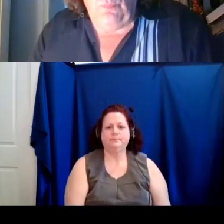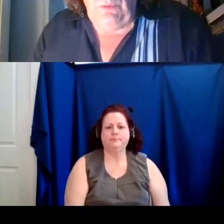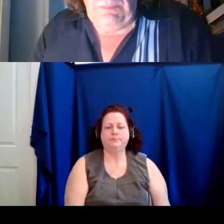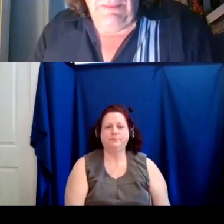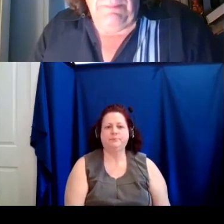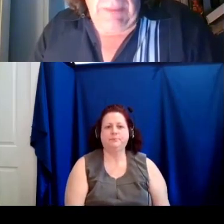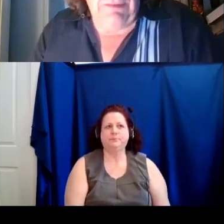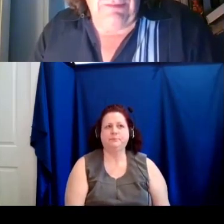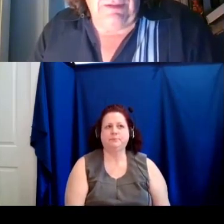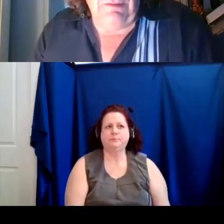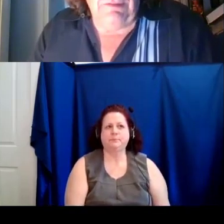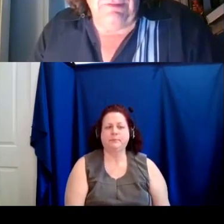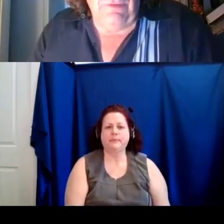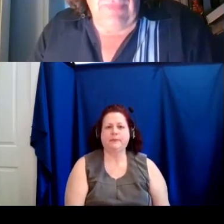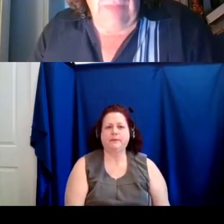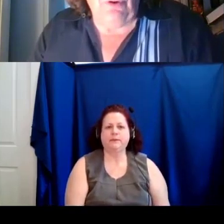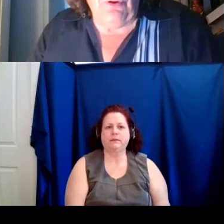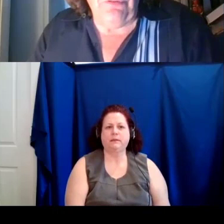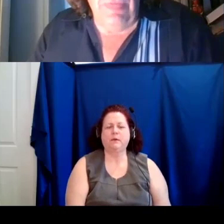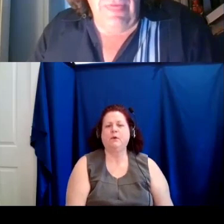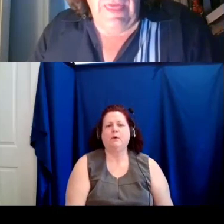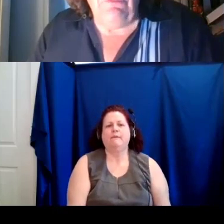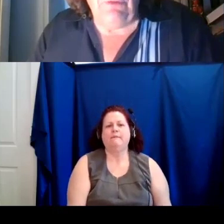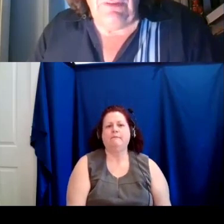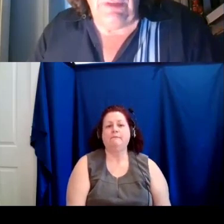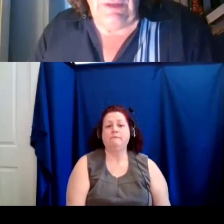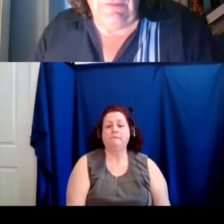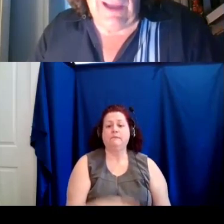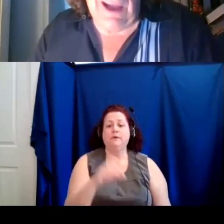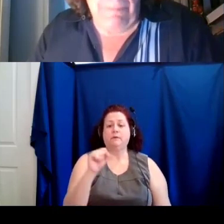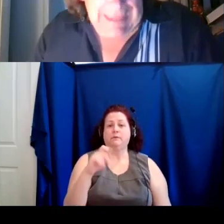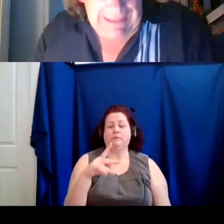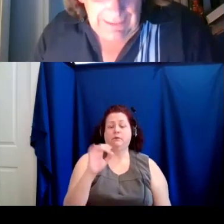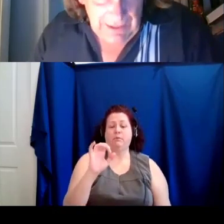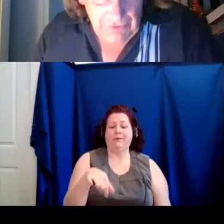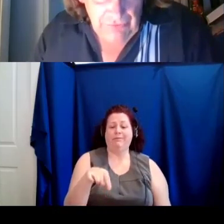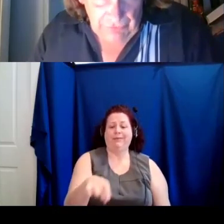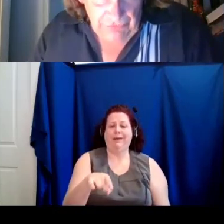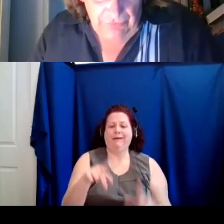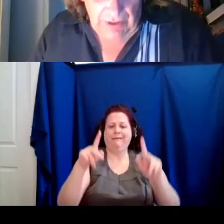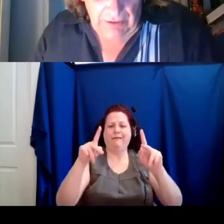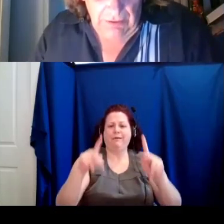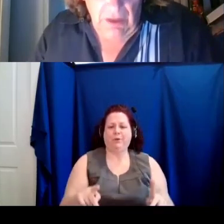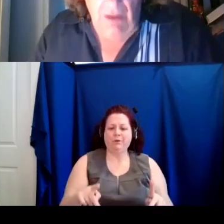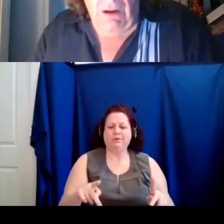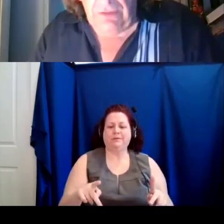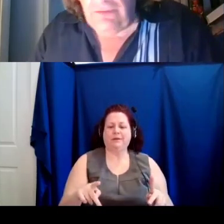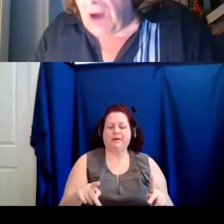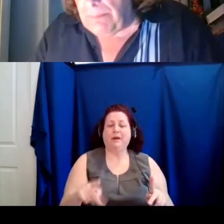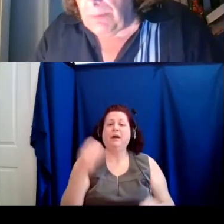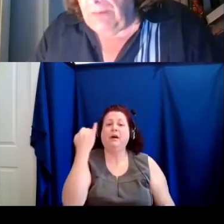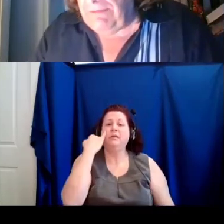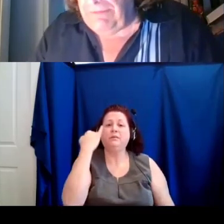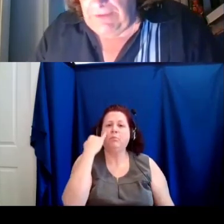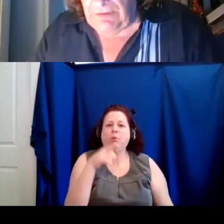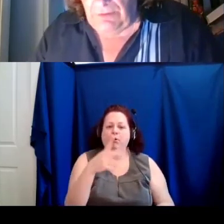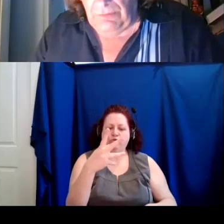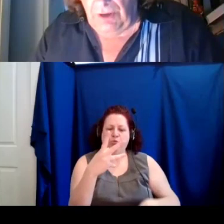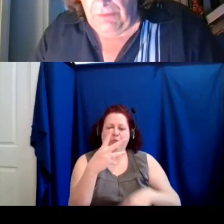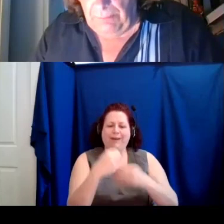what would be the basis for that person then receiving a medication restraint on top of